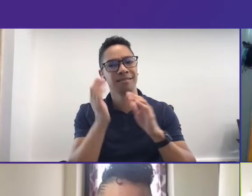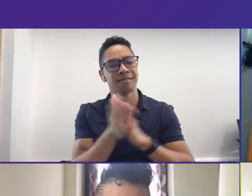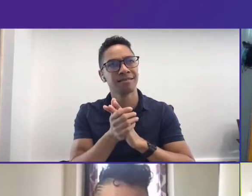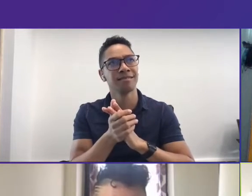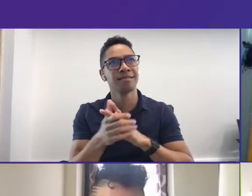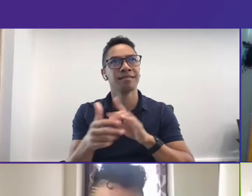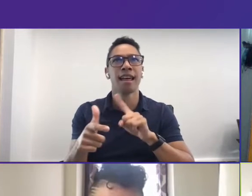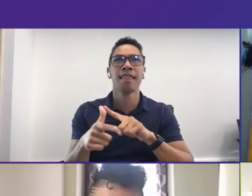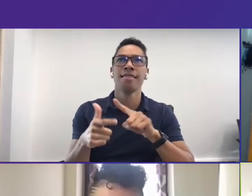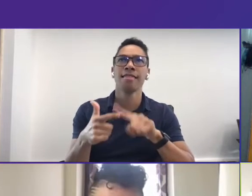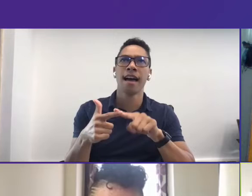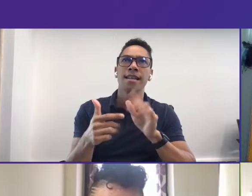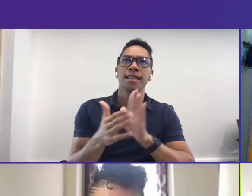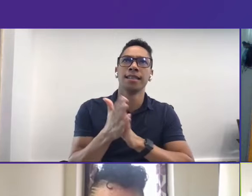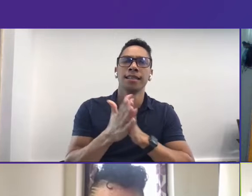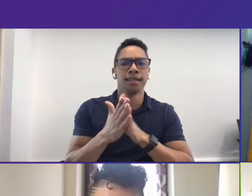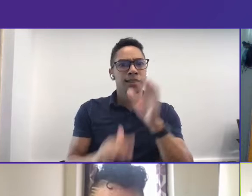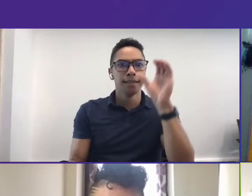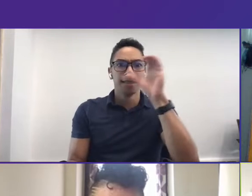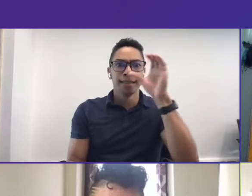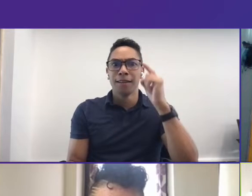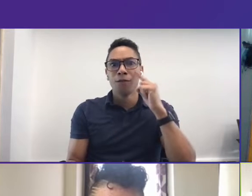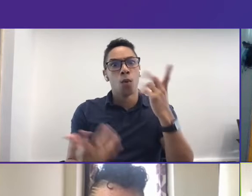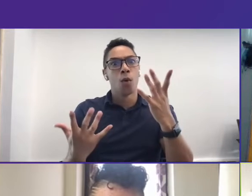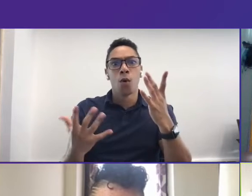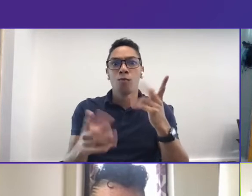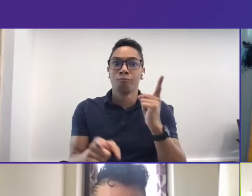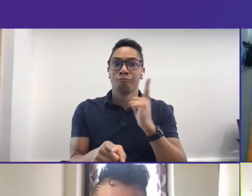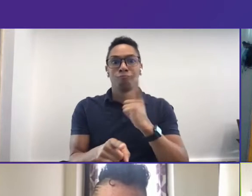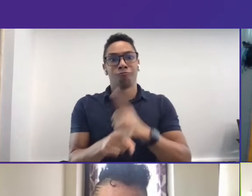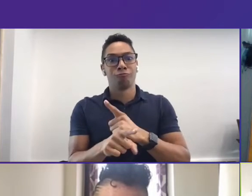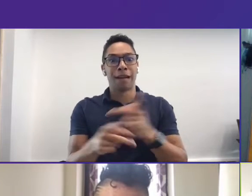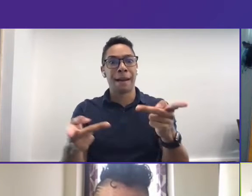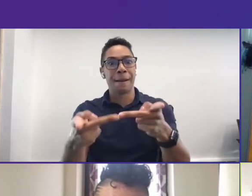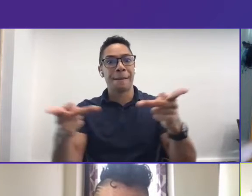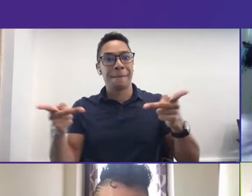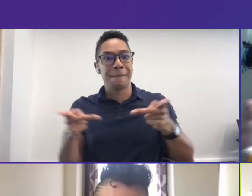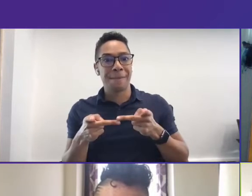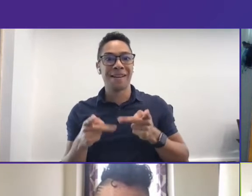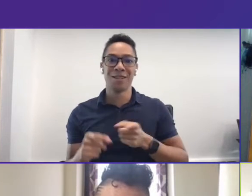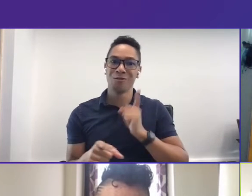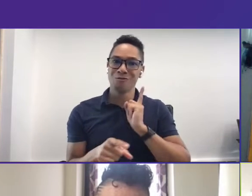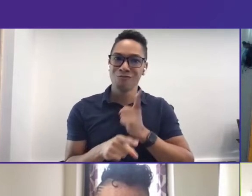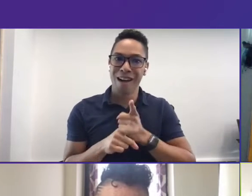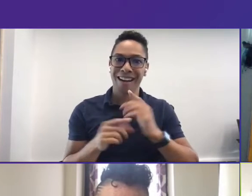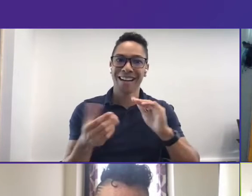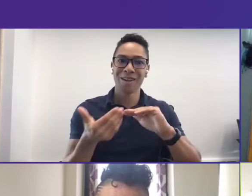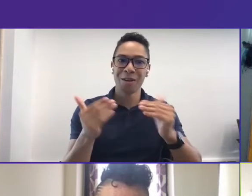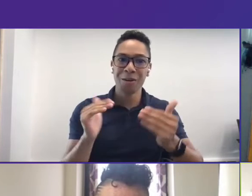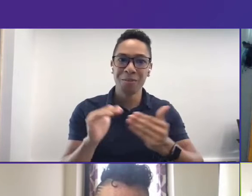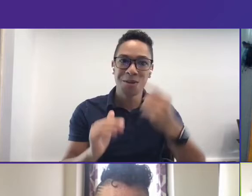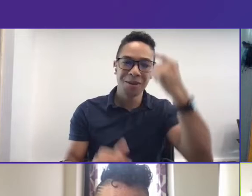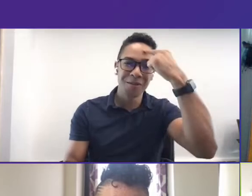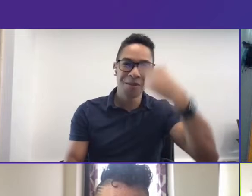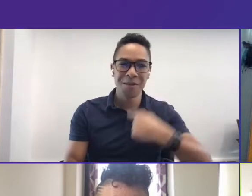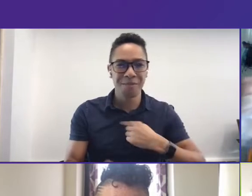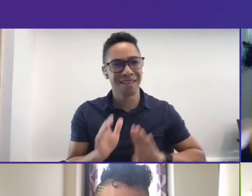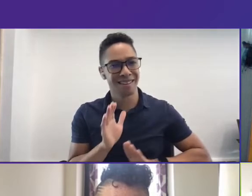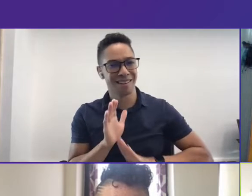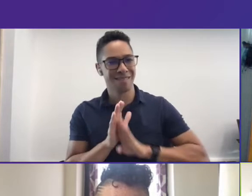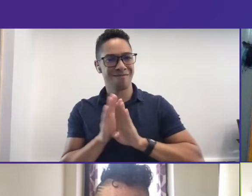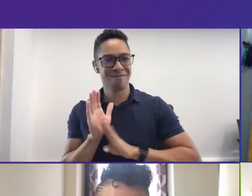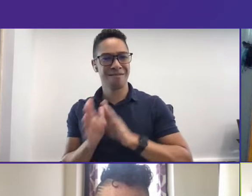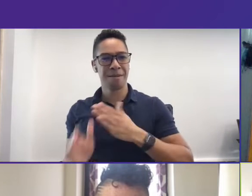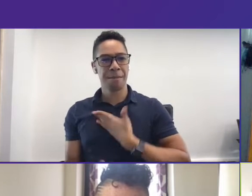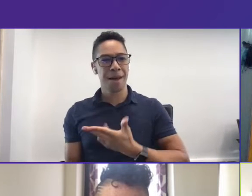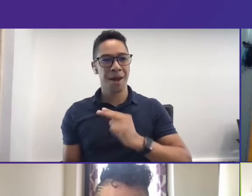then, you know, searching for these right places, these right communities for me, where I can develop my own voice, where I